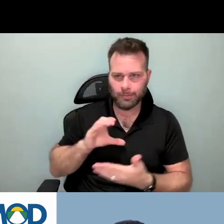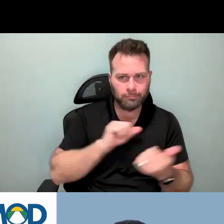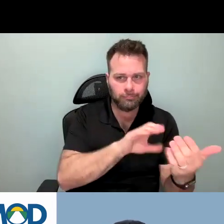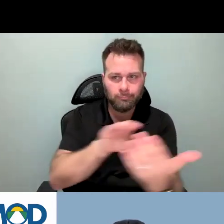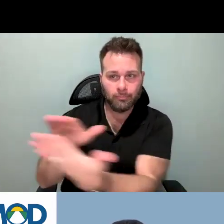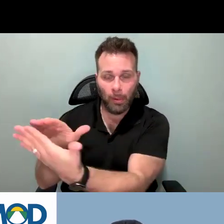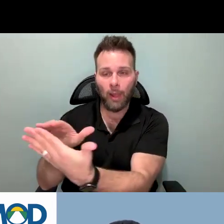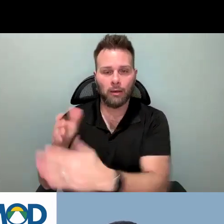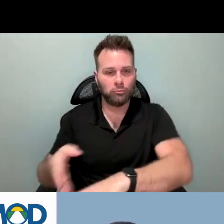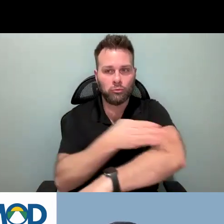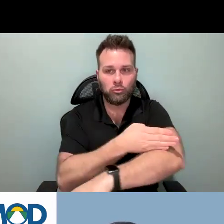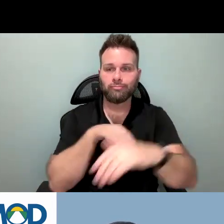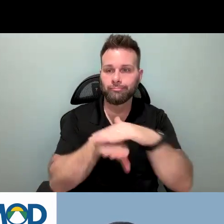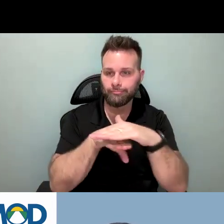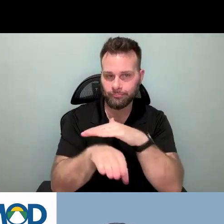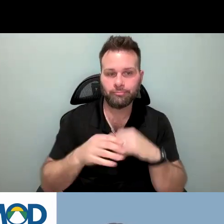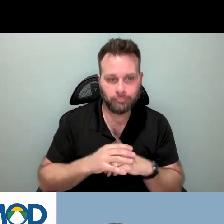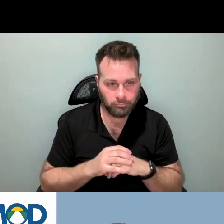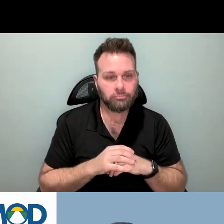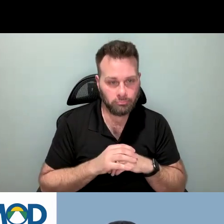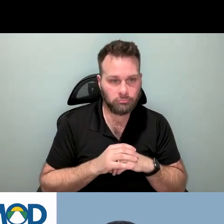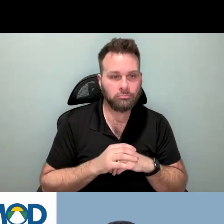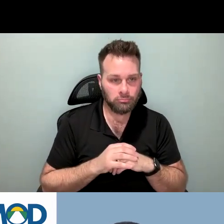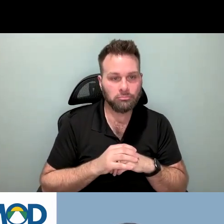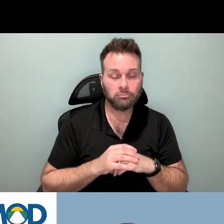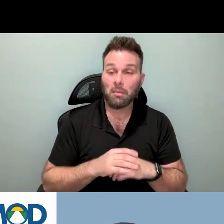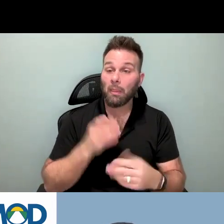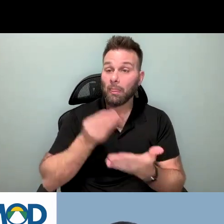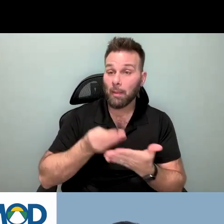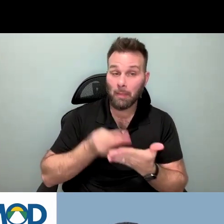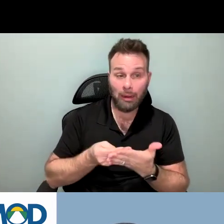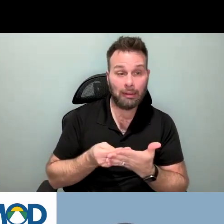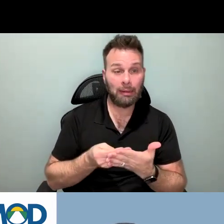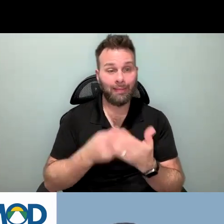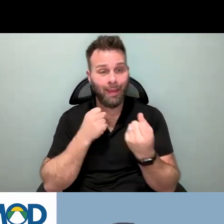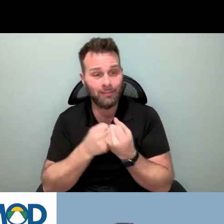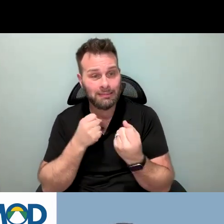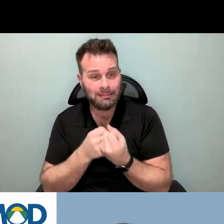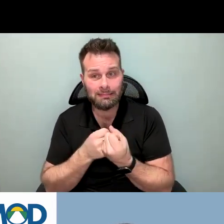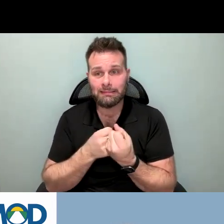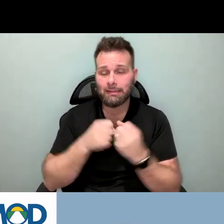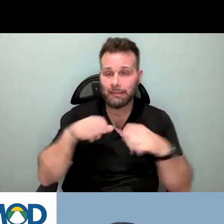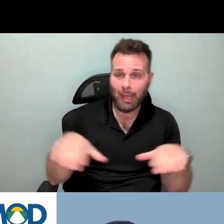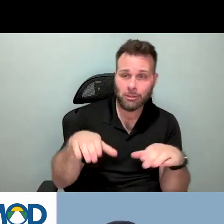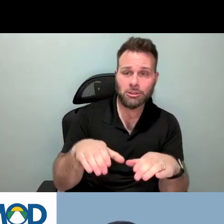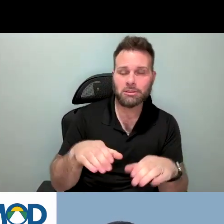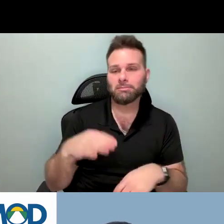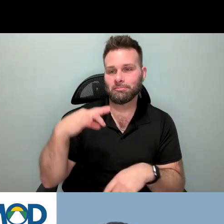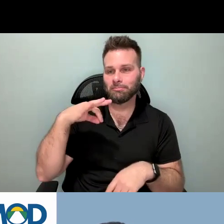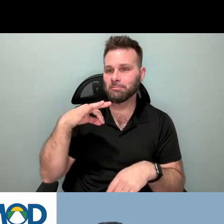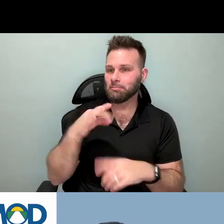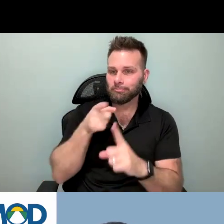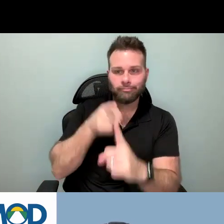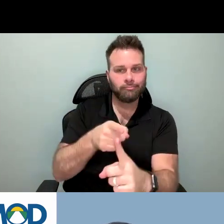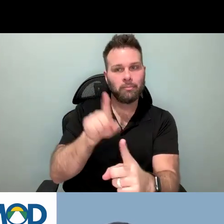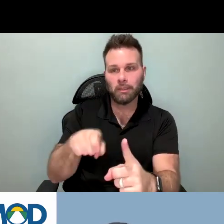enhance accessibility. This funding source empowers CODs to turn their advocacy into concrete actions, directly benefiting from people